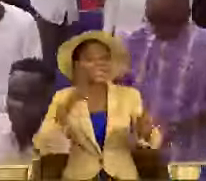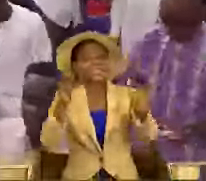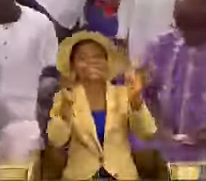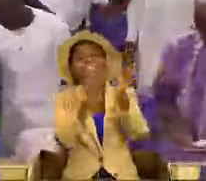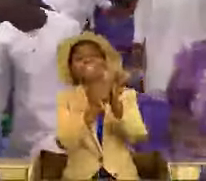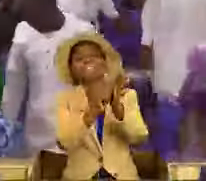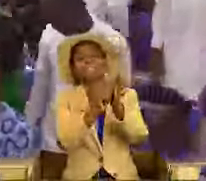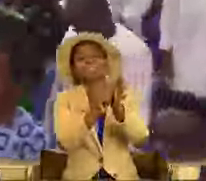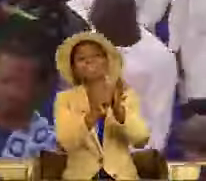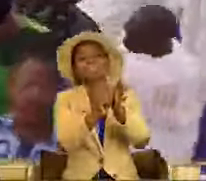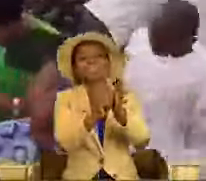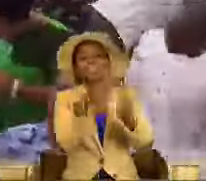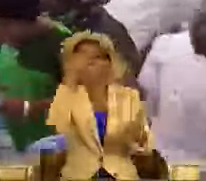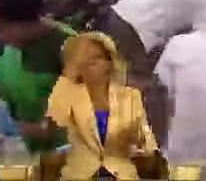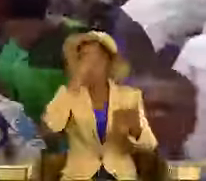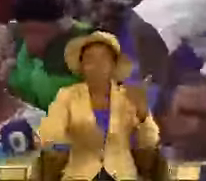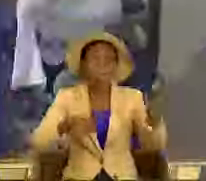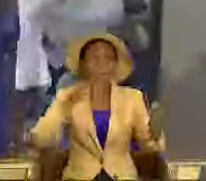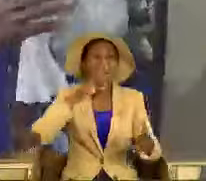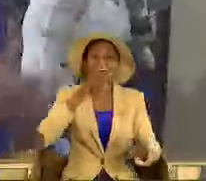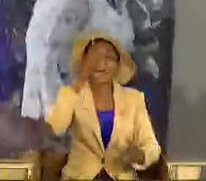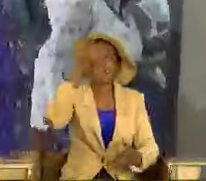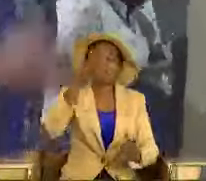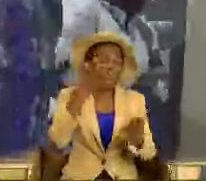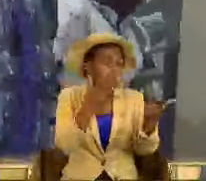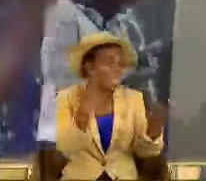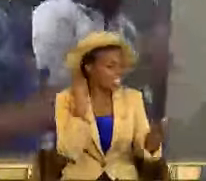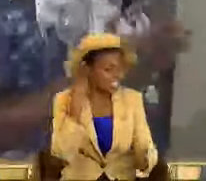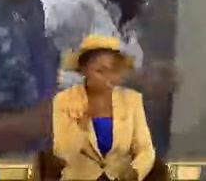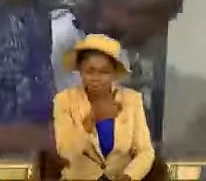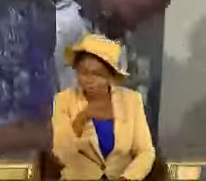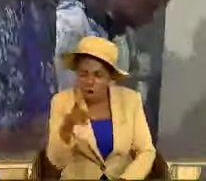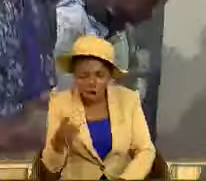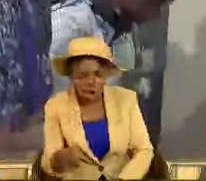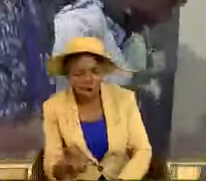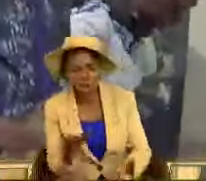testimonies what are you waiting for